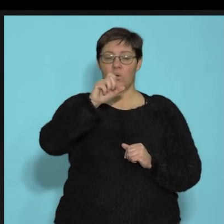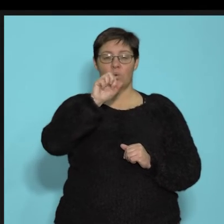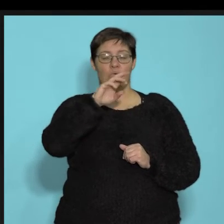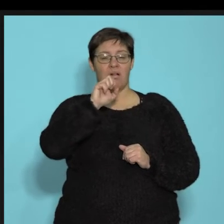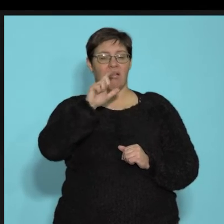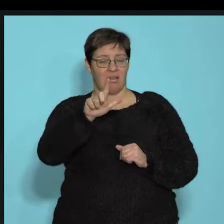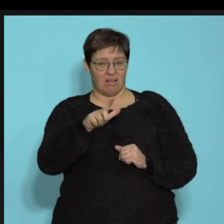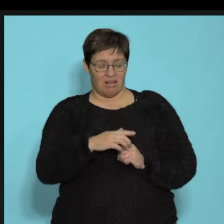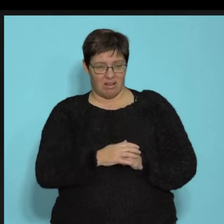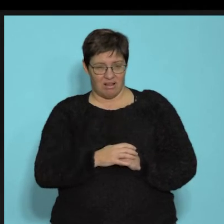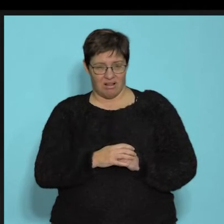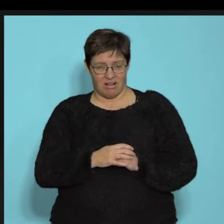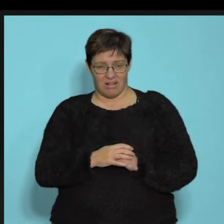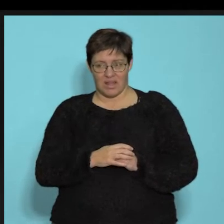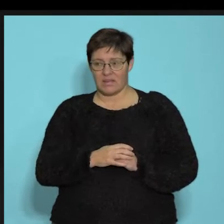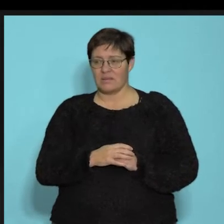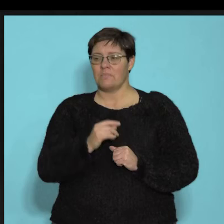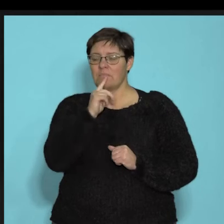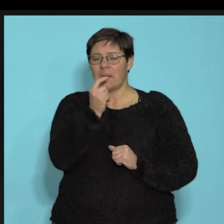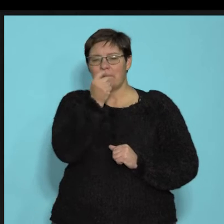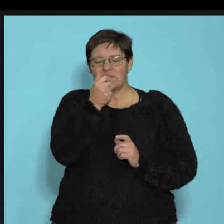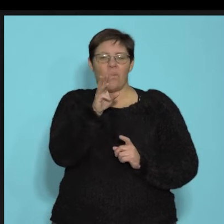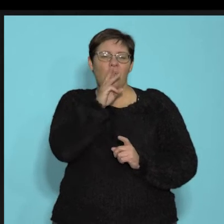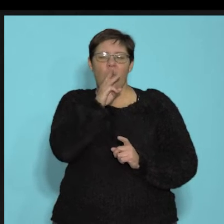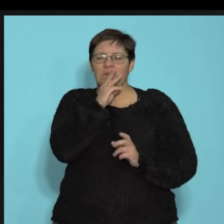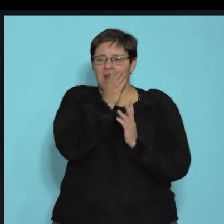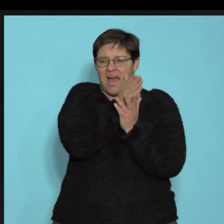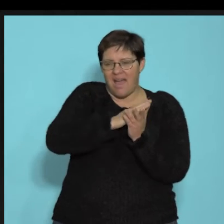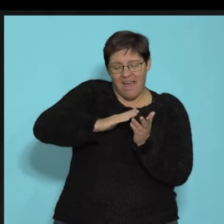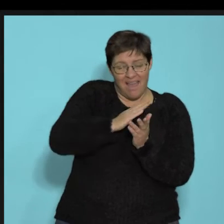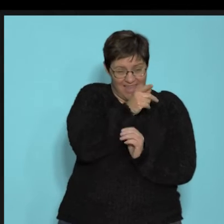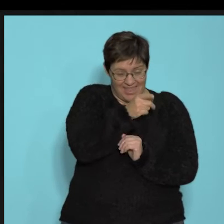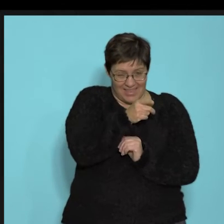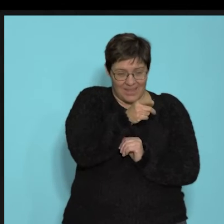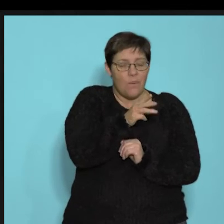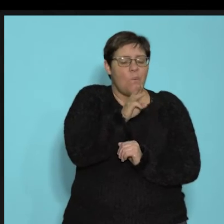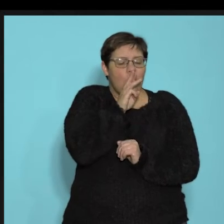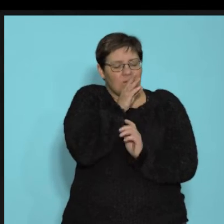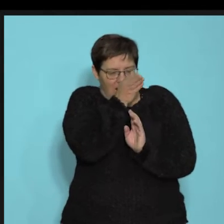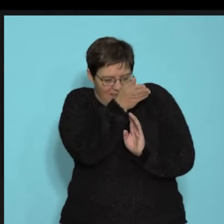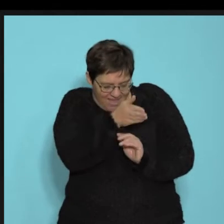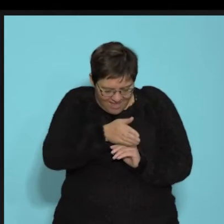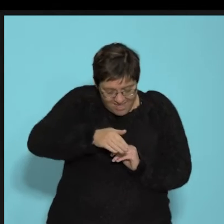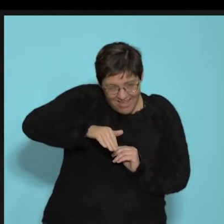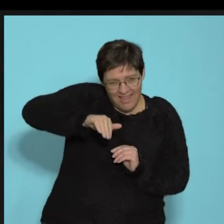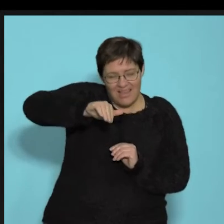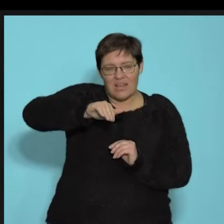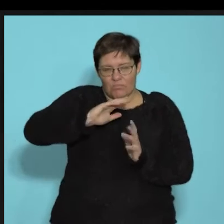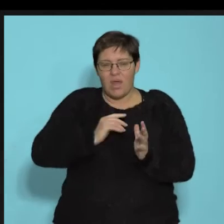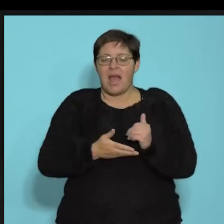E-U-R-A-L. Okay, and what we had was a little bit of fluid over here. Now that fluid that surrounds the